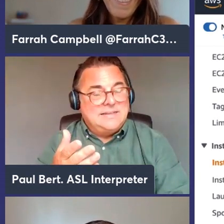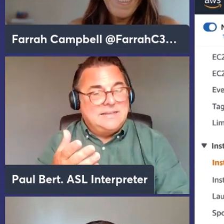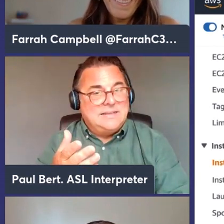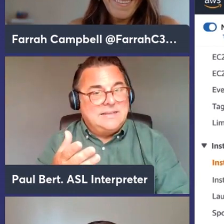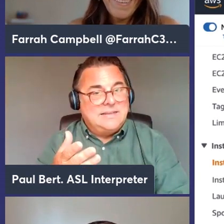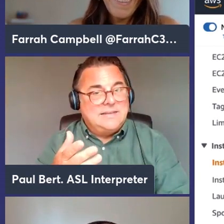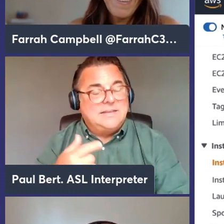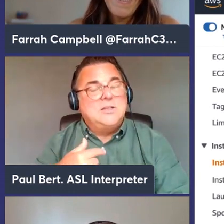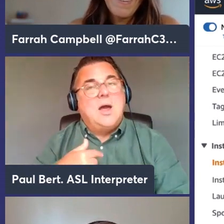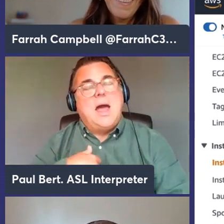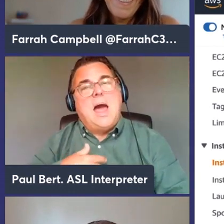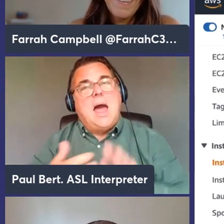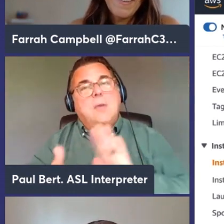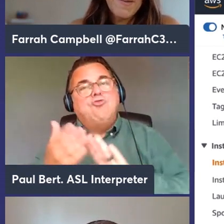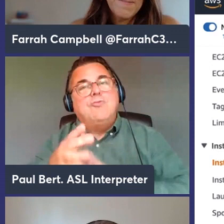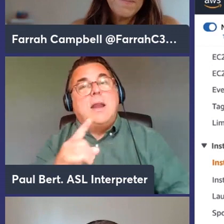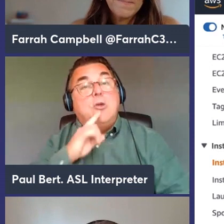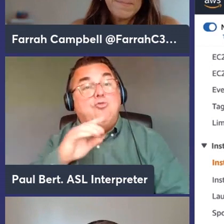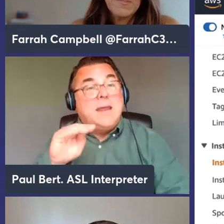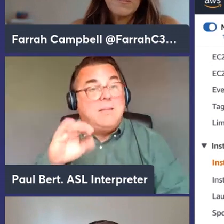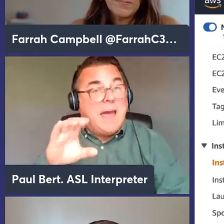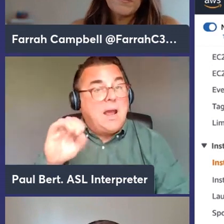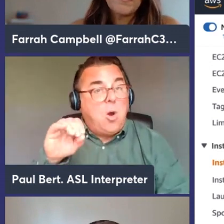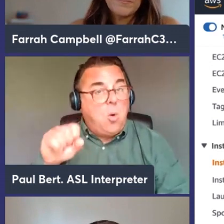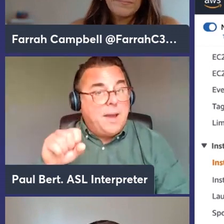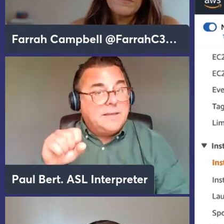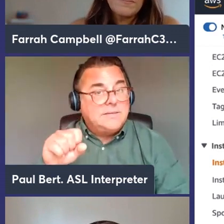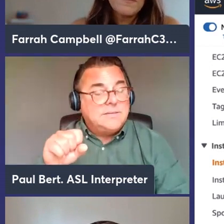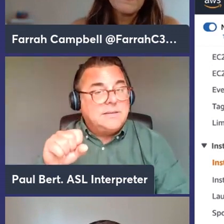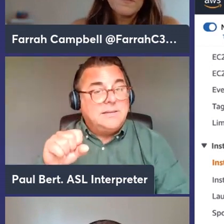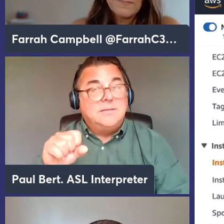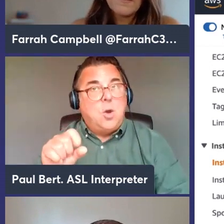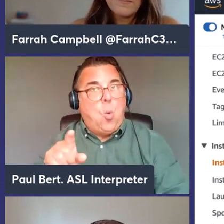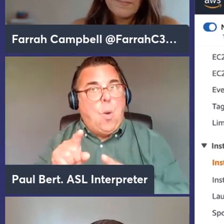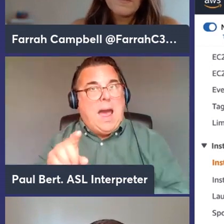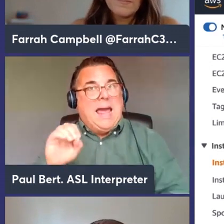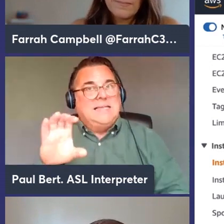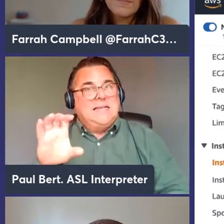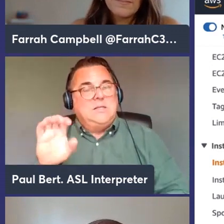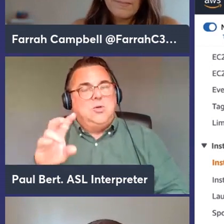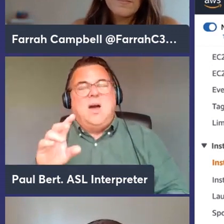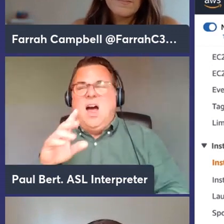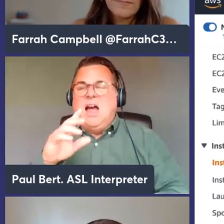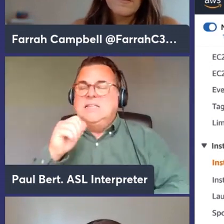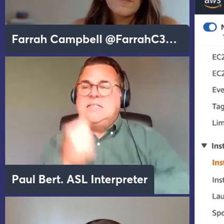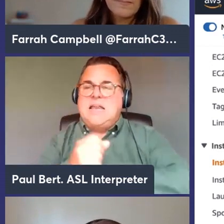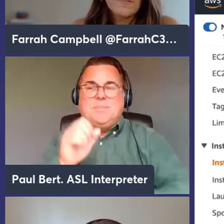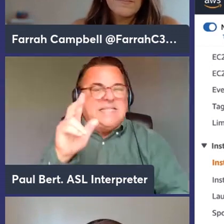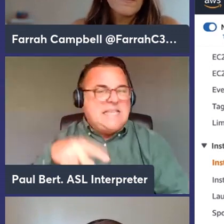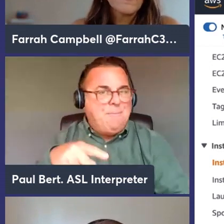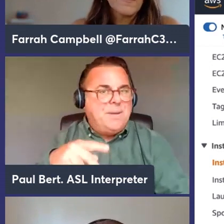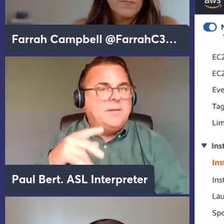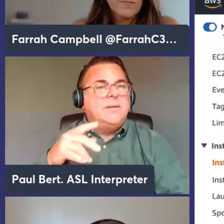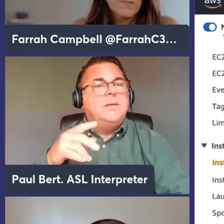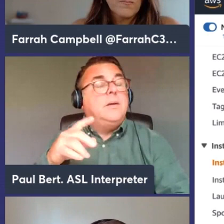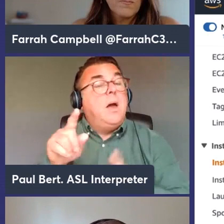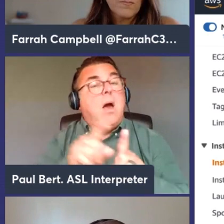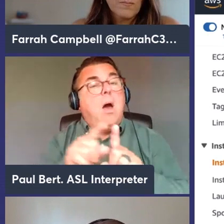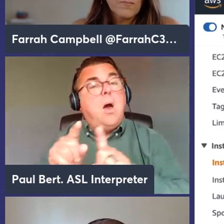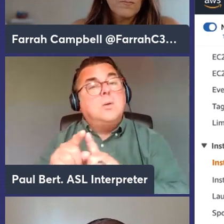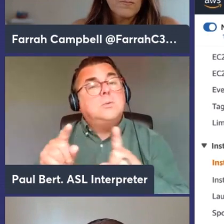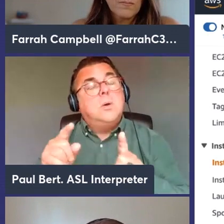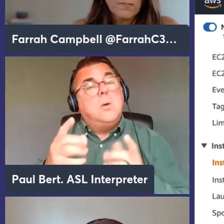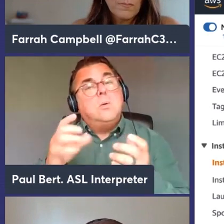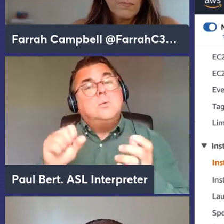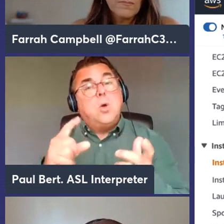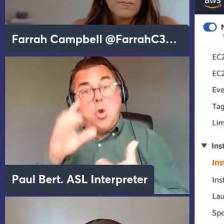actually running real Mac OS as EC2 user with like SIP enabled and things of that nature. And also, so